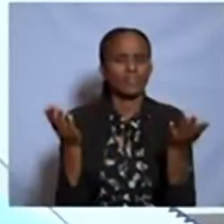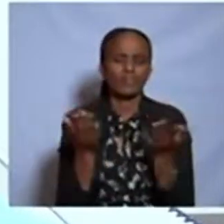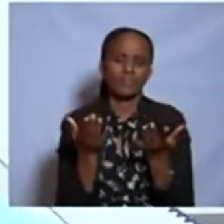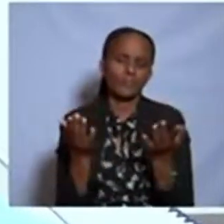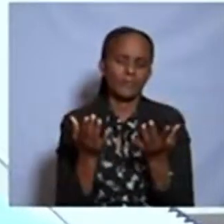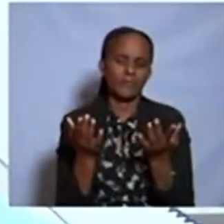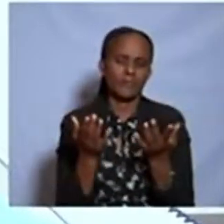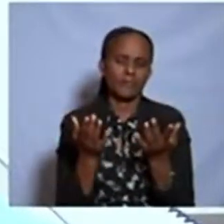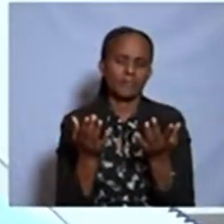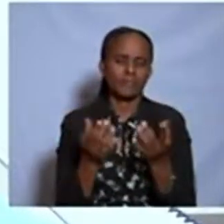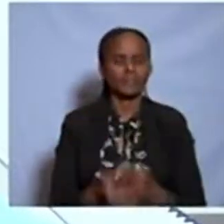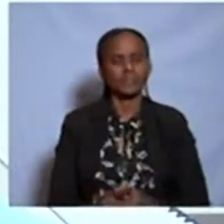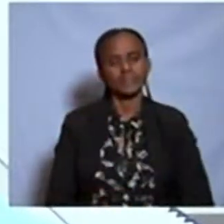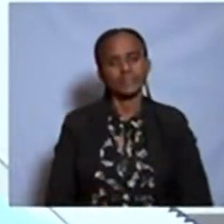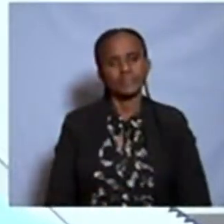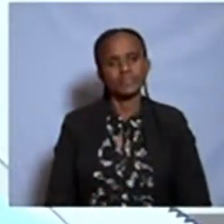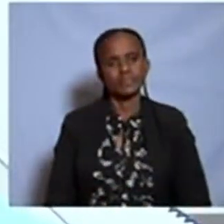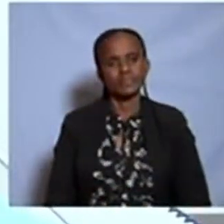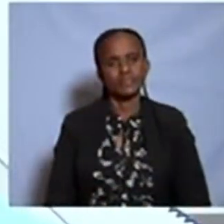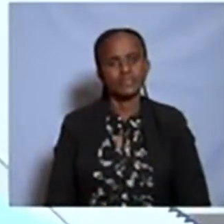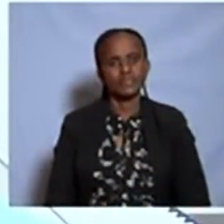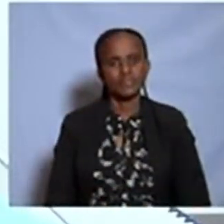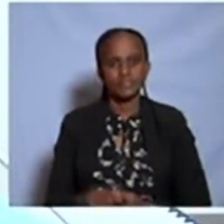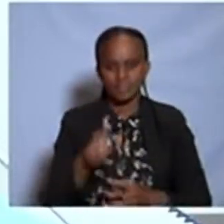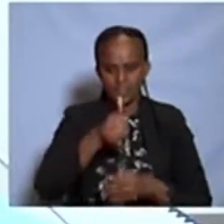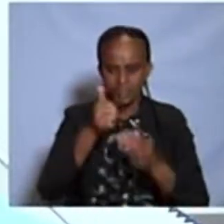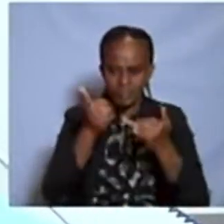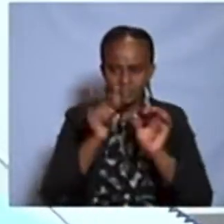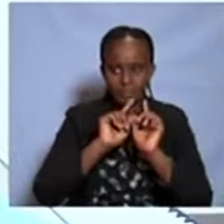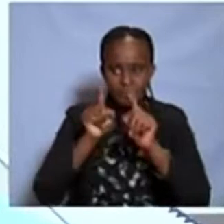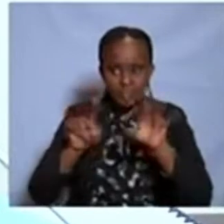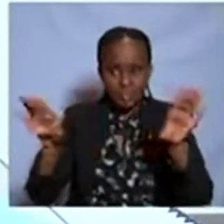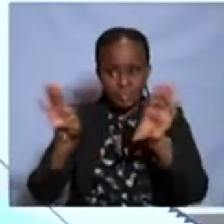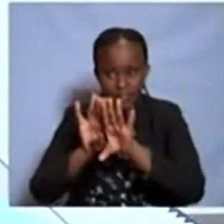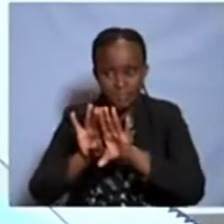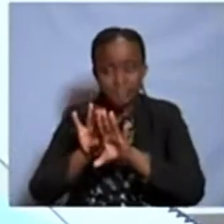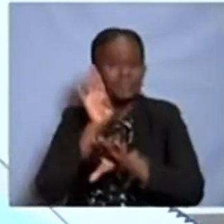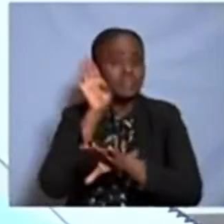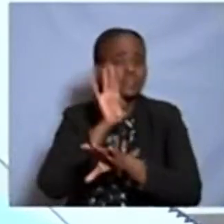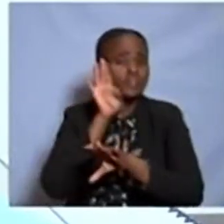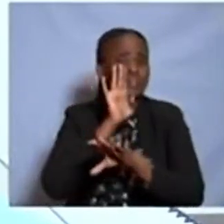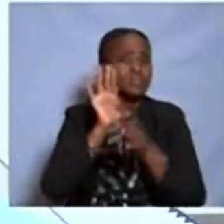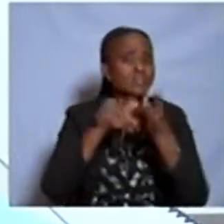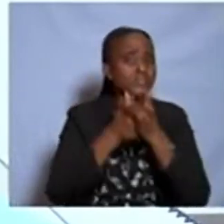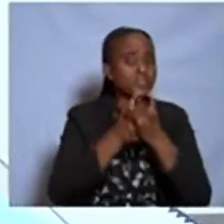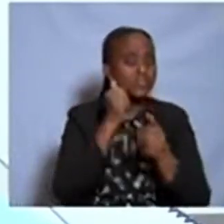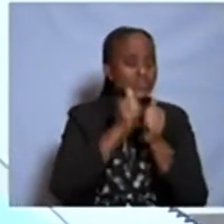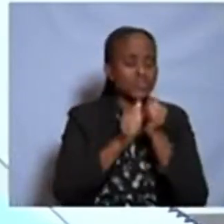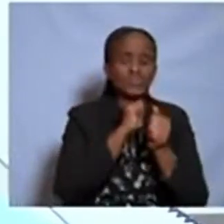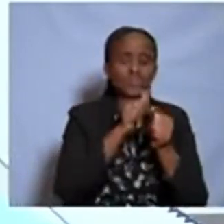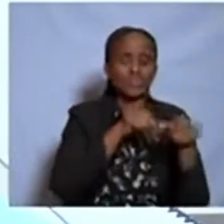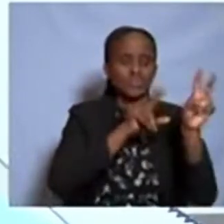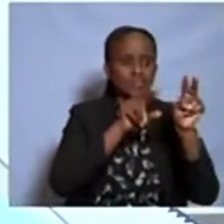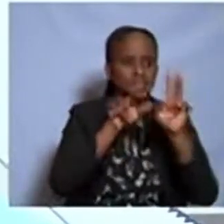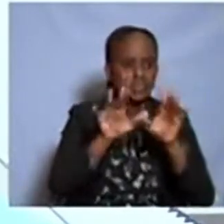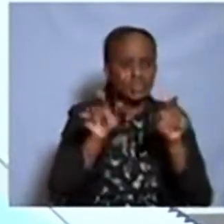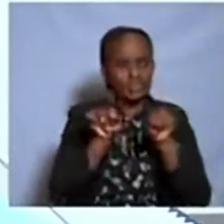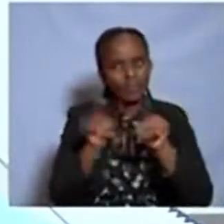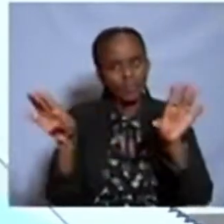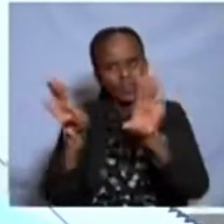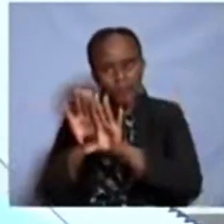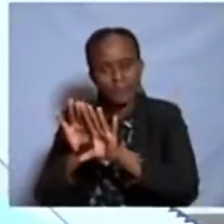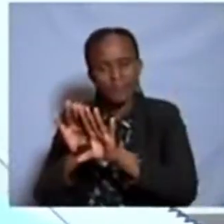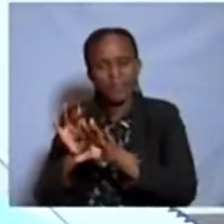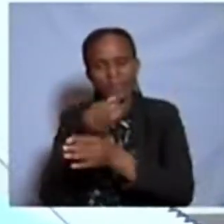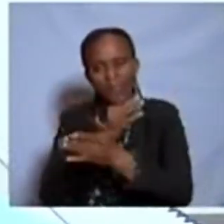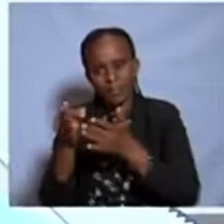So how do you go now to close other people's bars that don't fit. You have inspectors. You go and you close. You